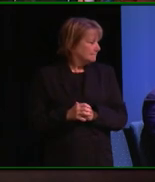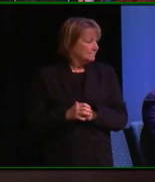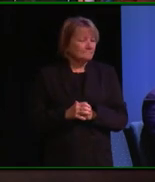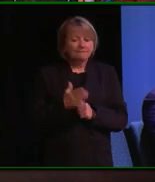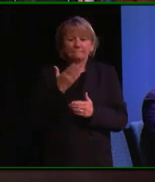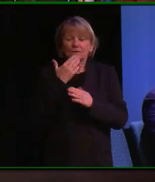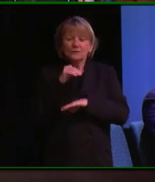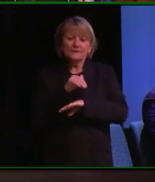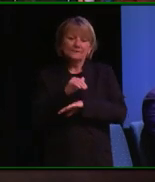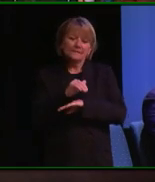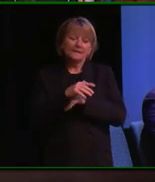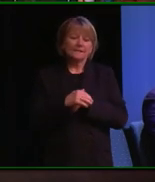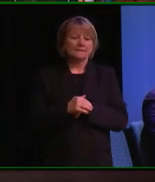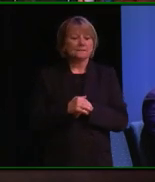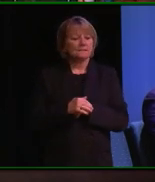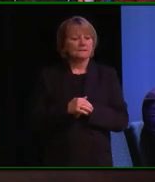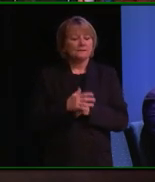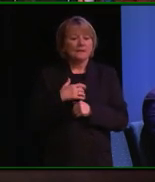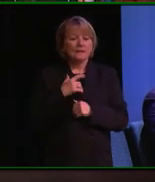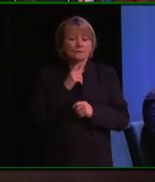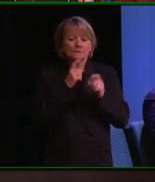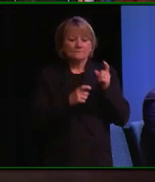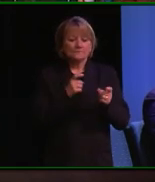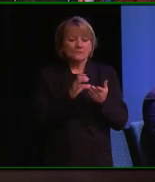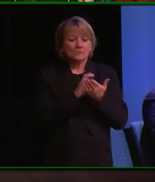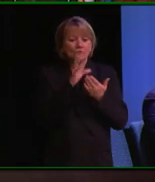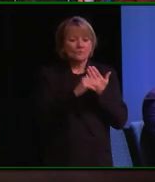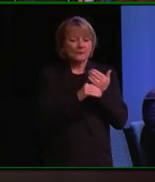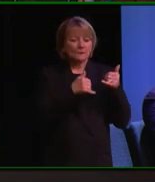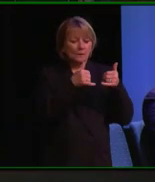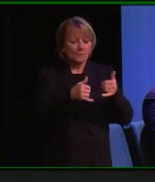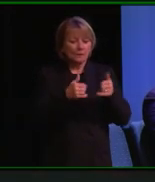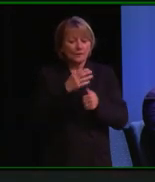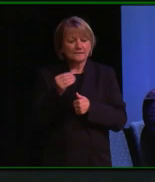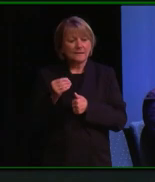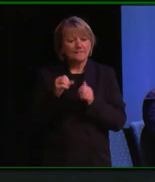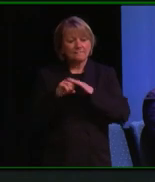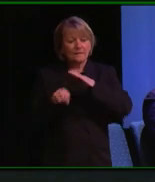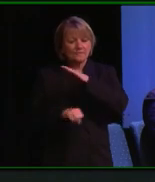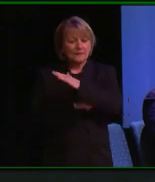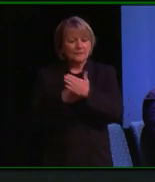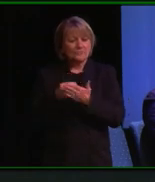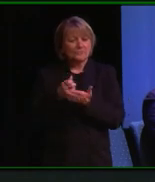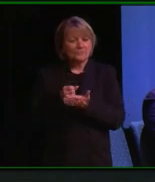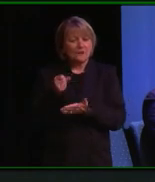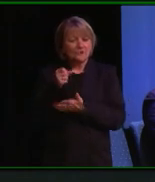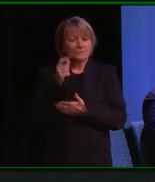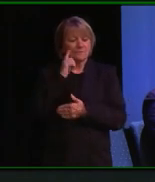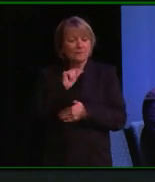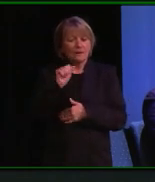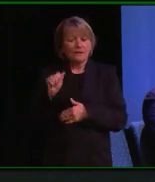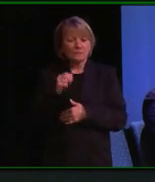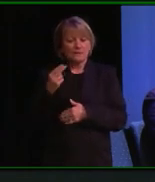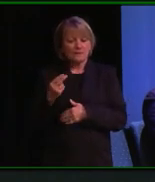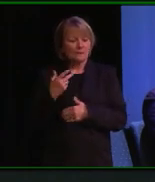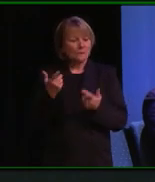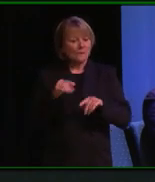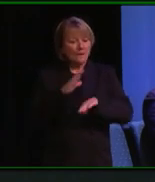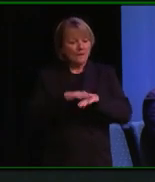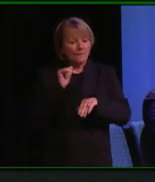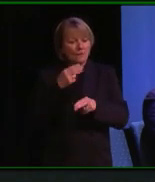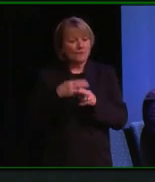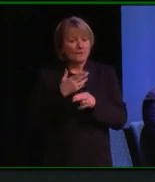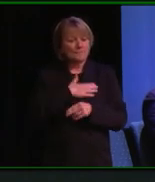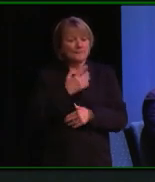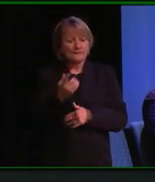Good evening. I will be presenting the Curriculum Awards and Foundation Scholarships for Arts and Humanities. As I call your name, please come